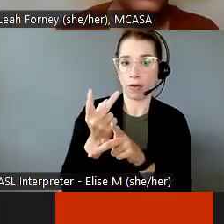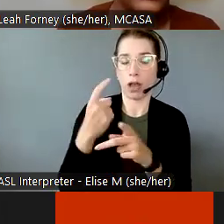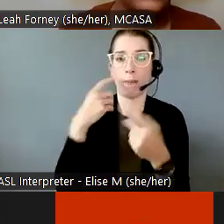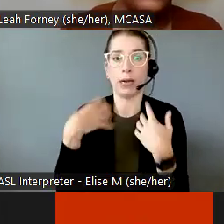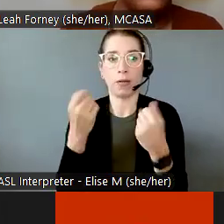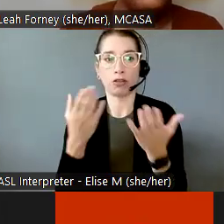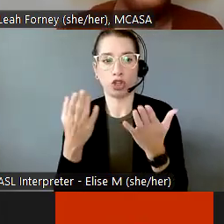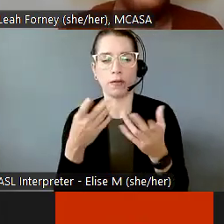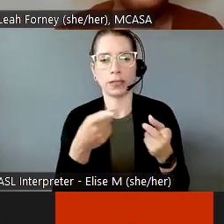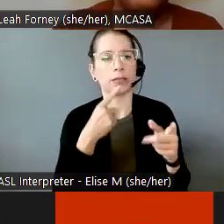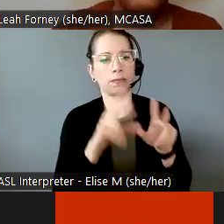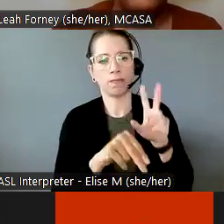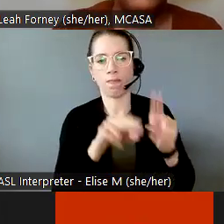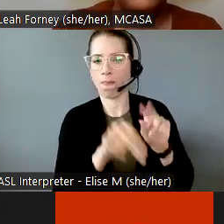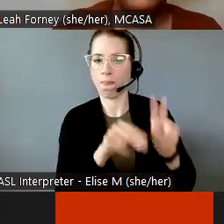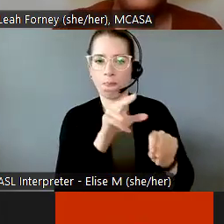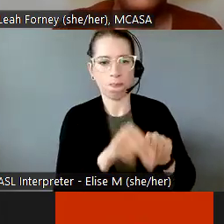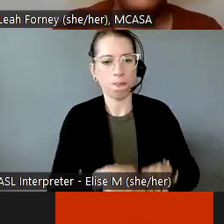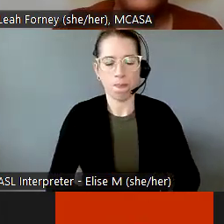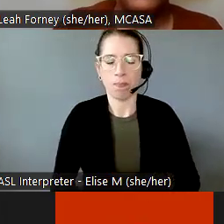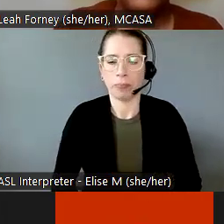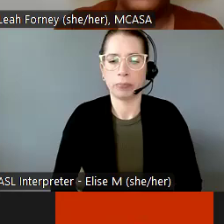health services.